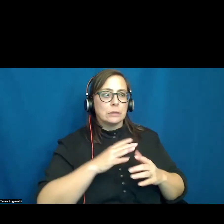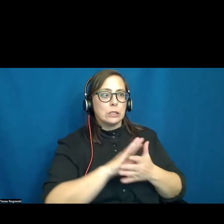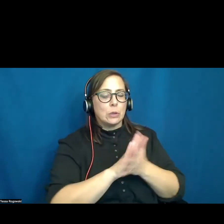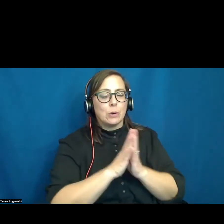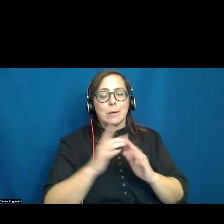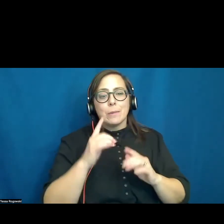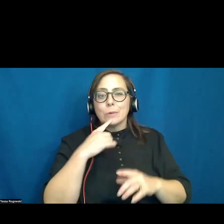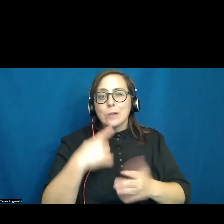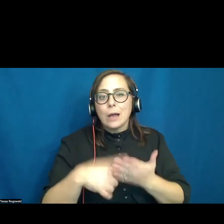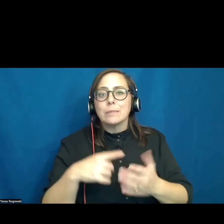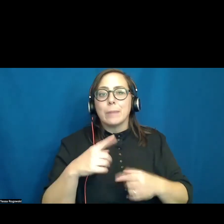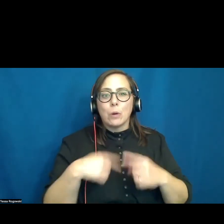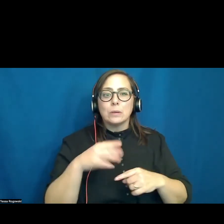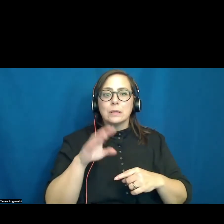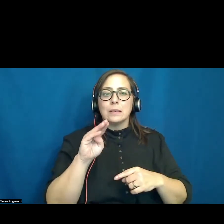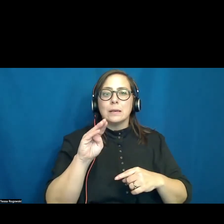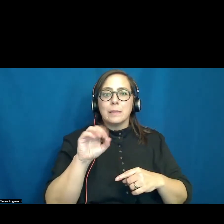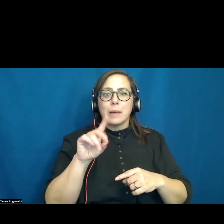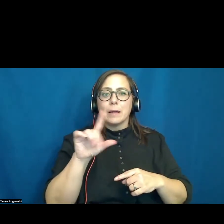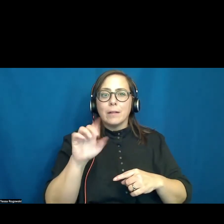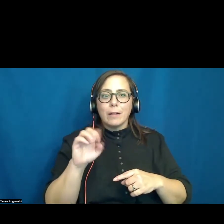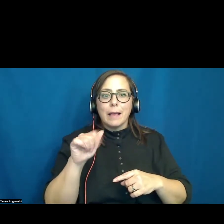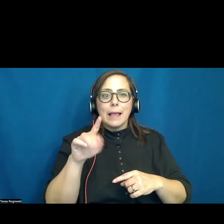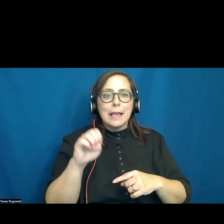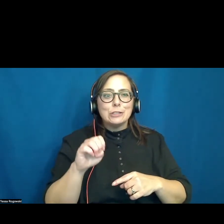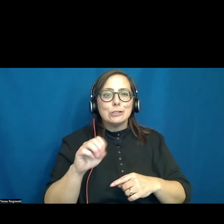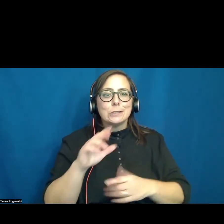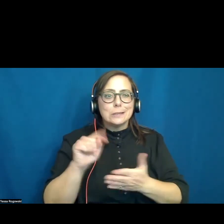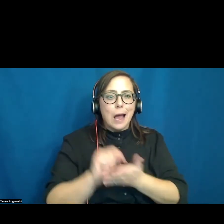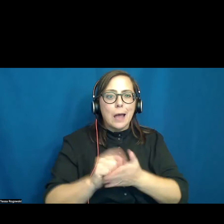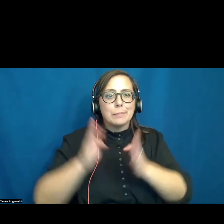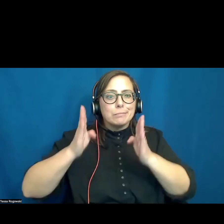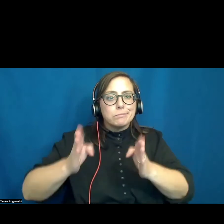But those had to sort of fit into a certain